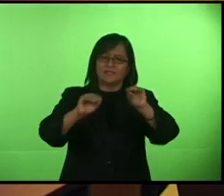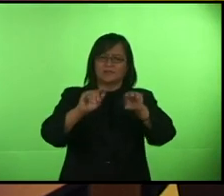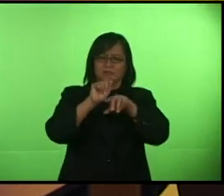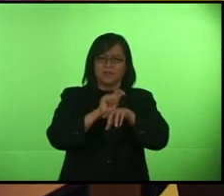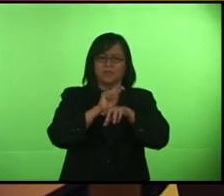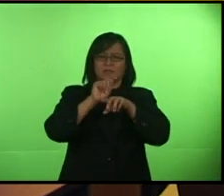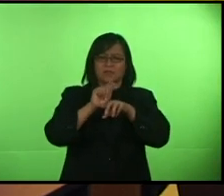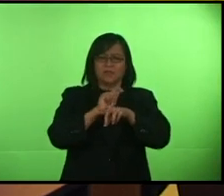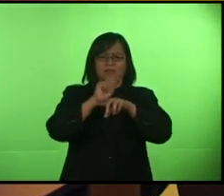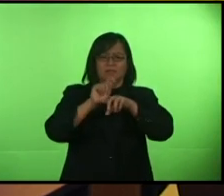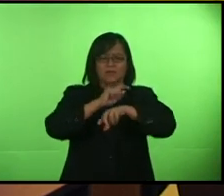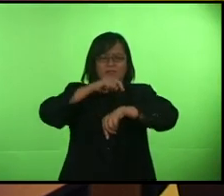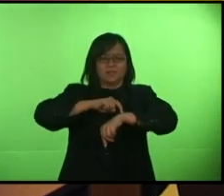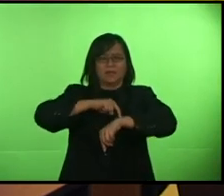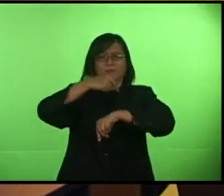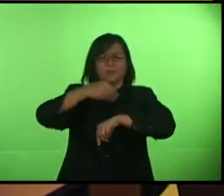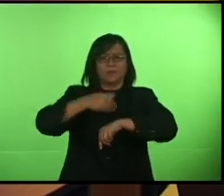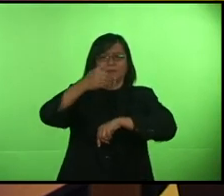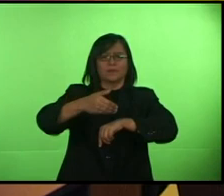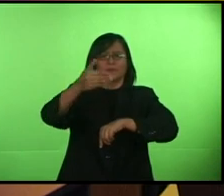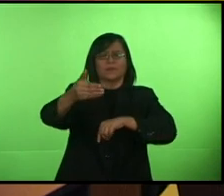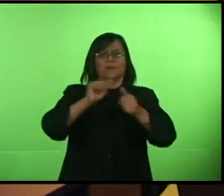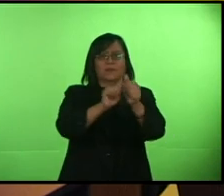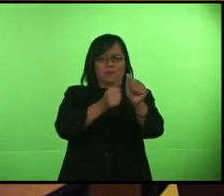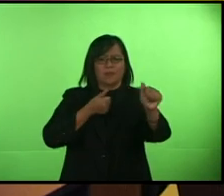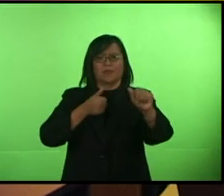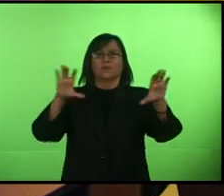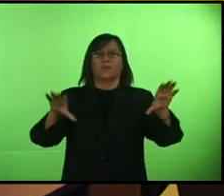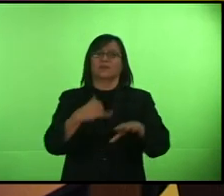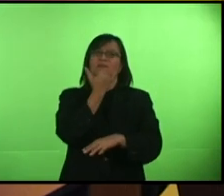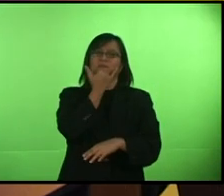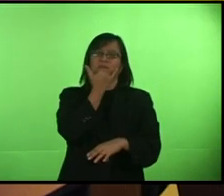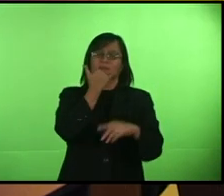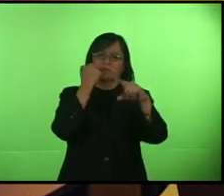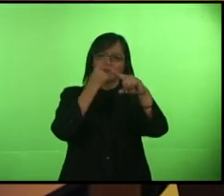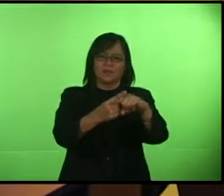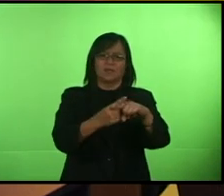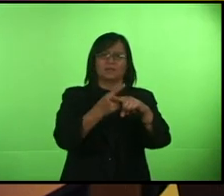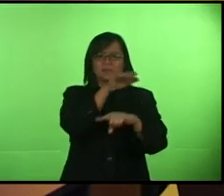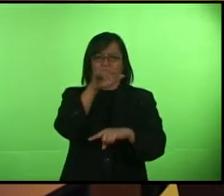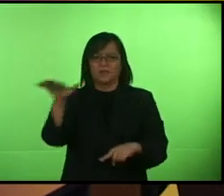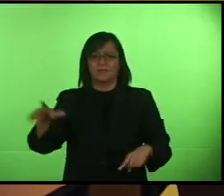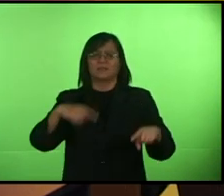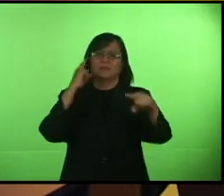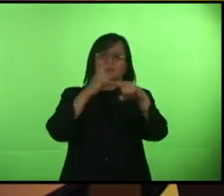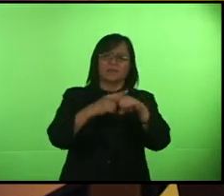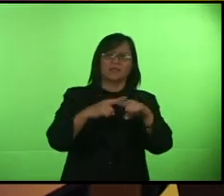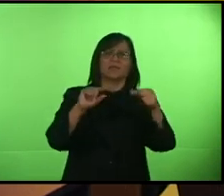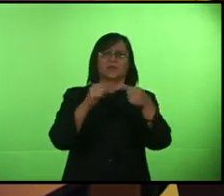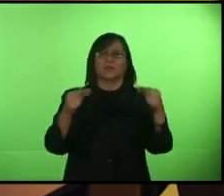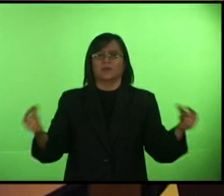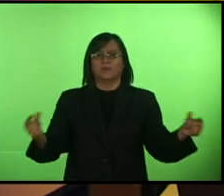to time, yeah, to avoid making grammar and spelling mistakes. So don't worry about when you want to